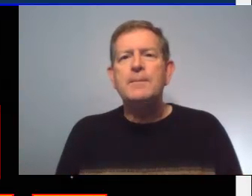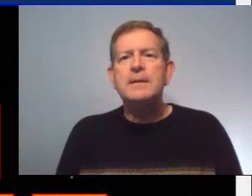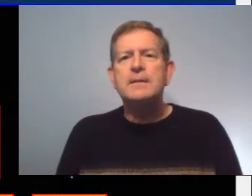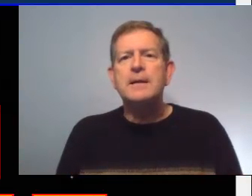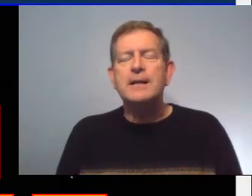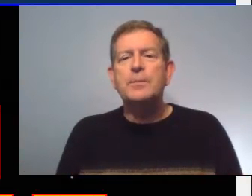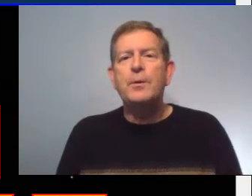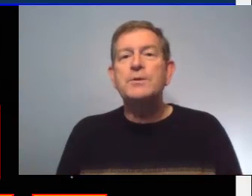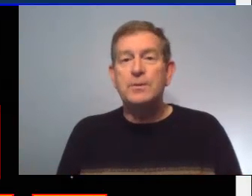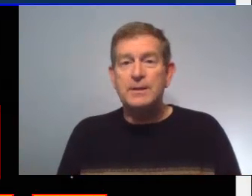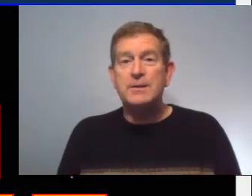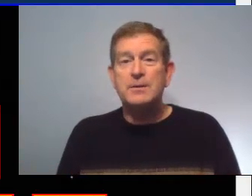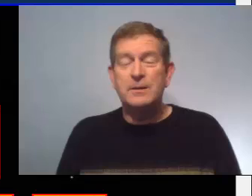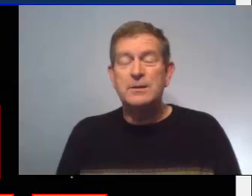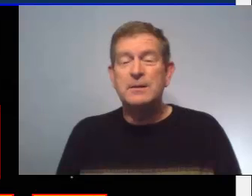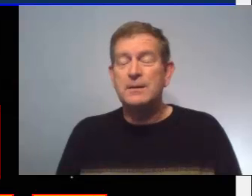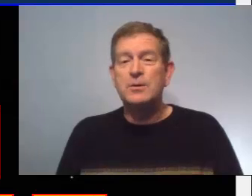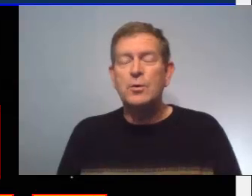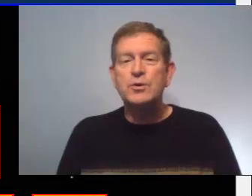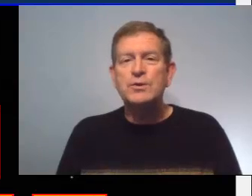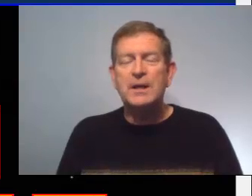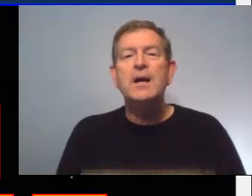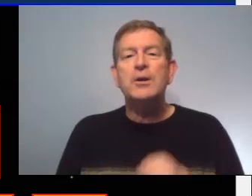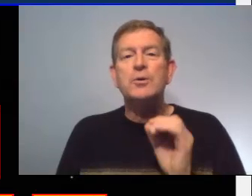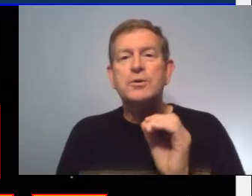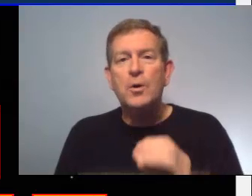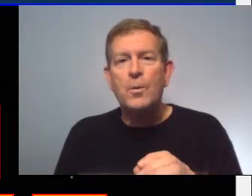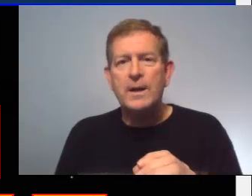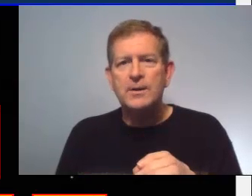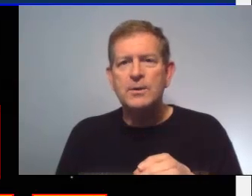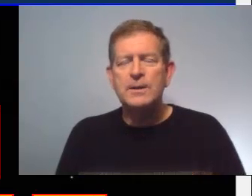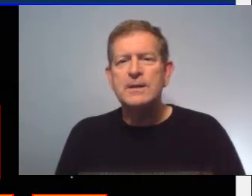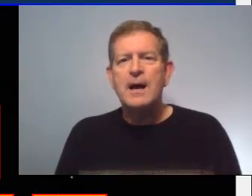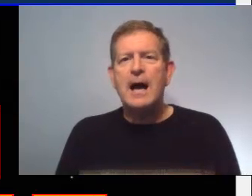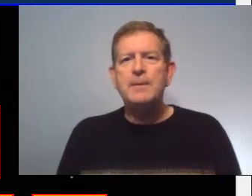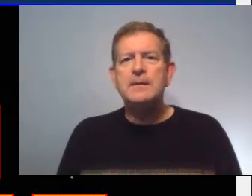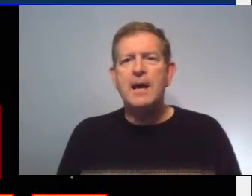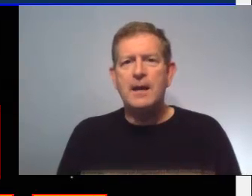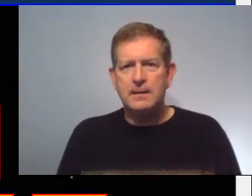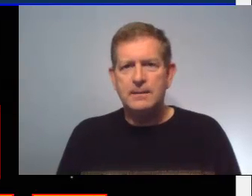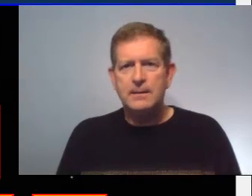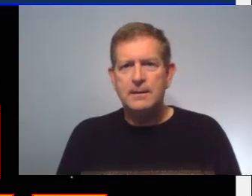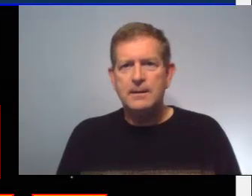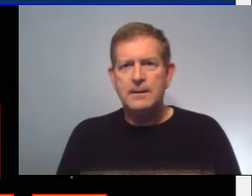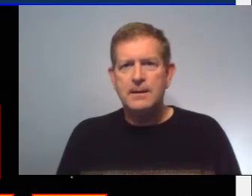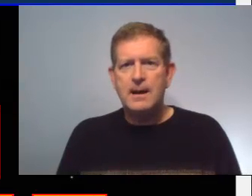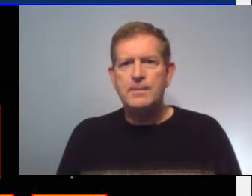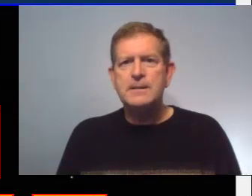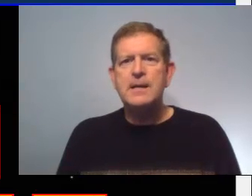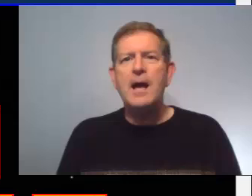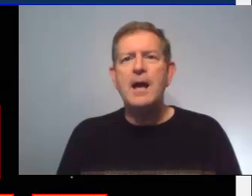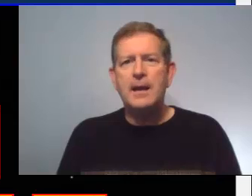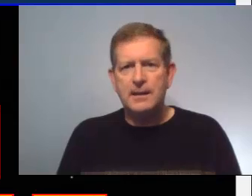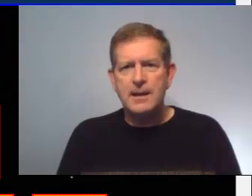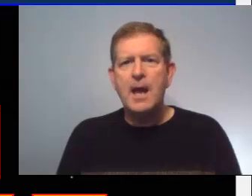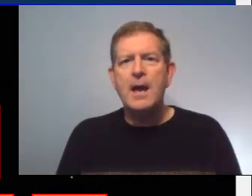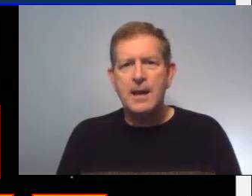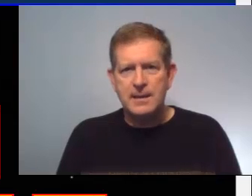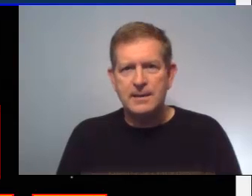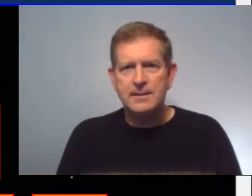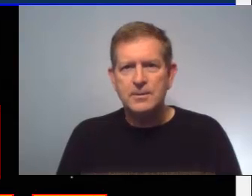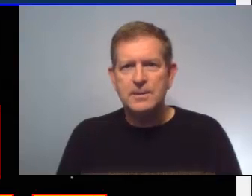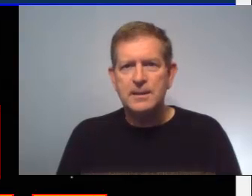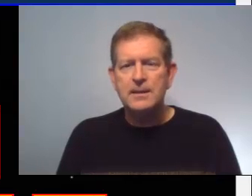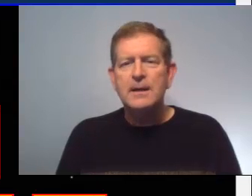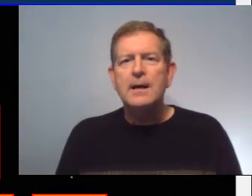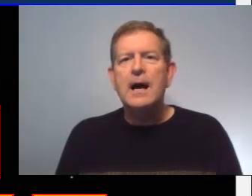Habiter, habiter, as opposed to, this is the atrocious thing you don't want to do, is habiter, habiter,